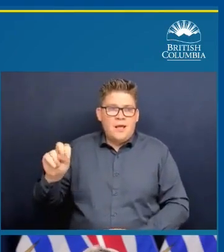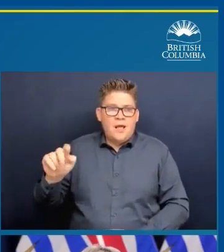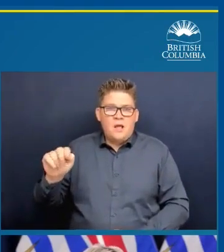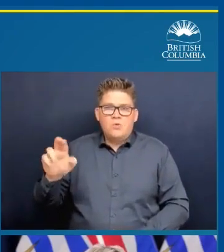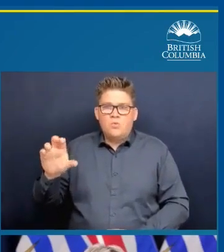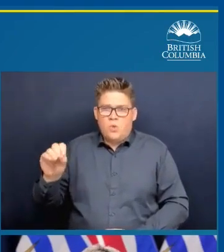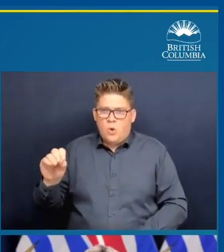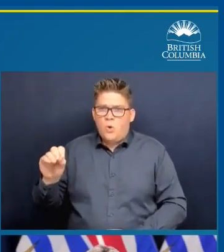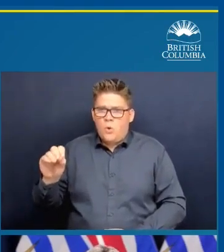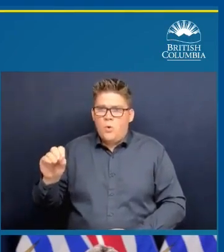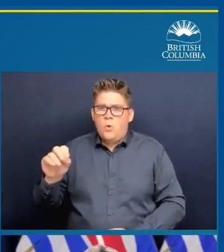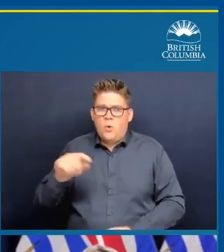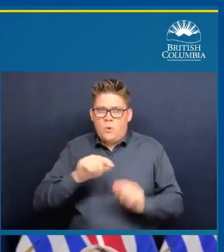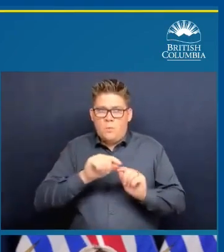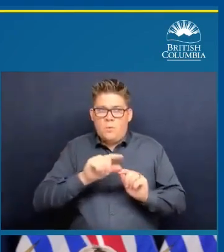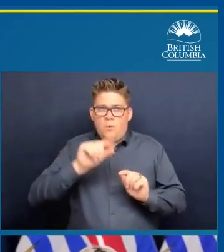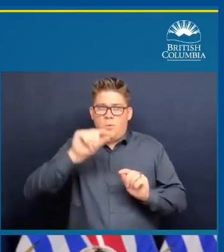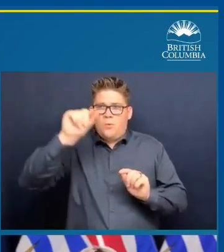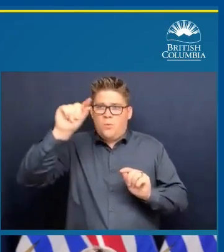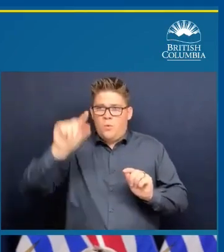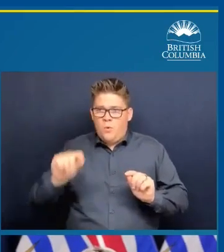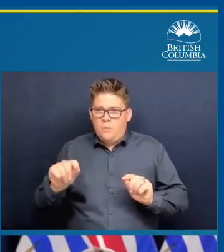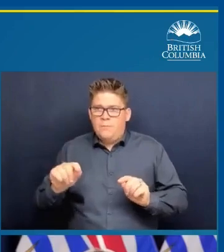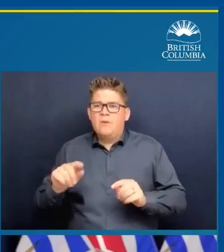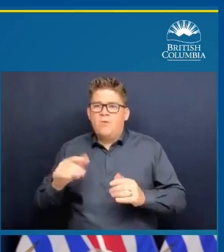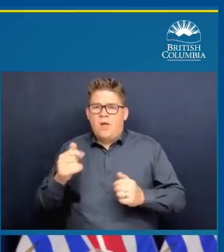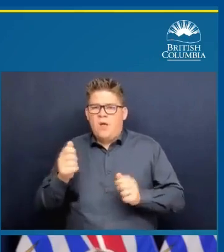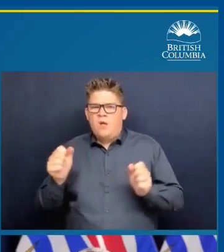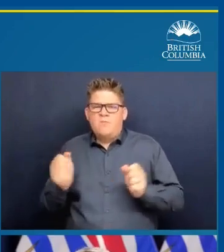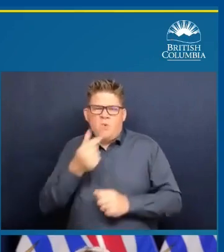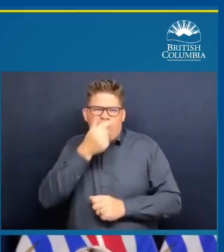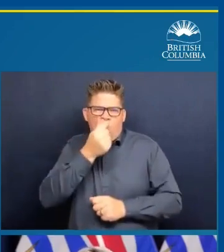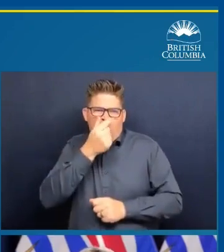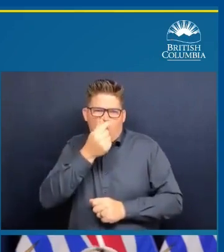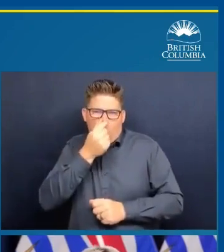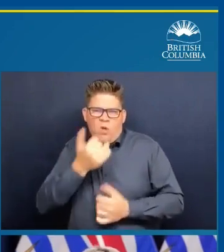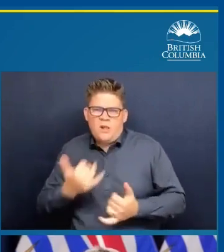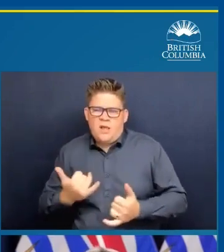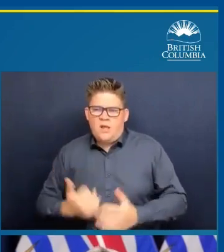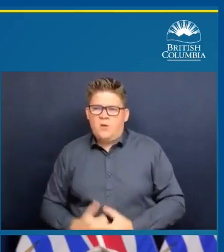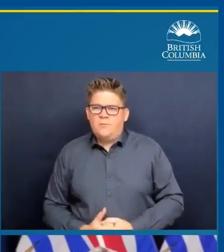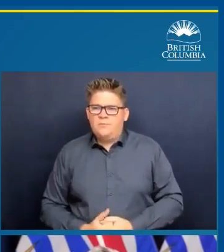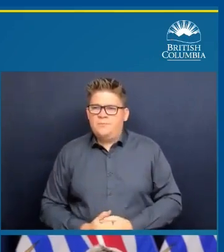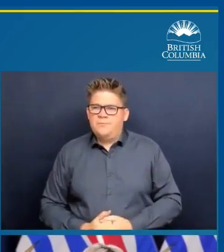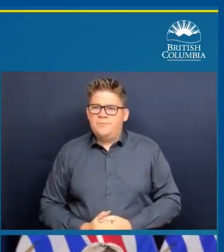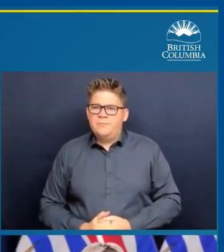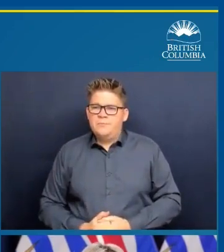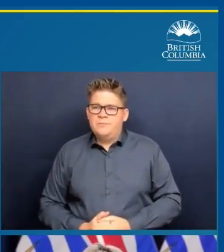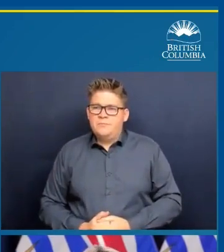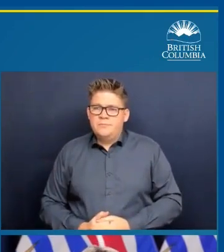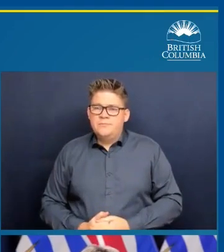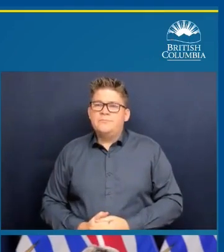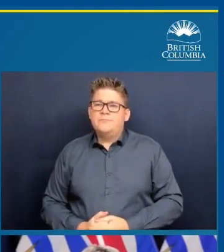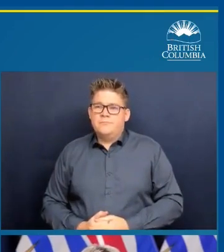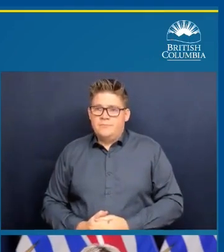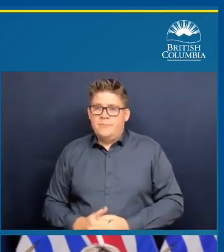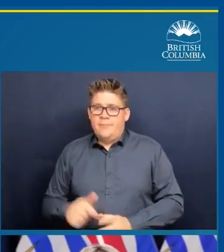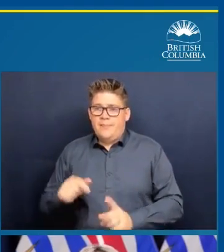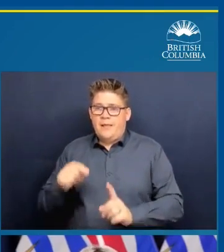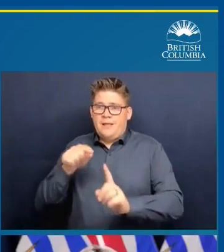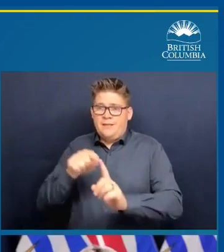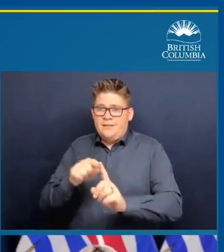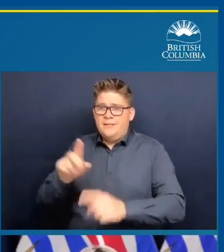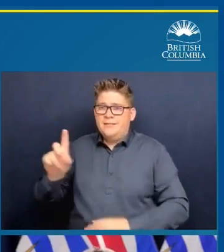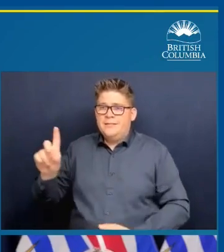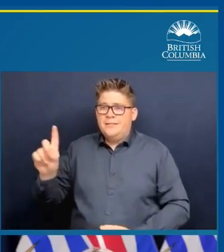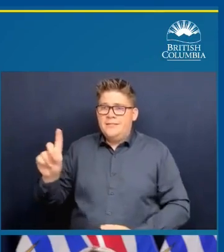can also cause some more severe illness. We've seen EVD, enterovirus D68, which is one particular strain